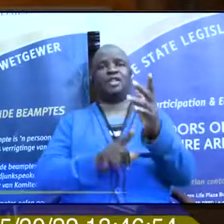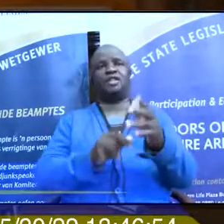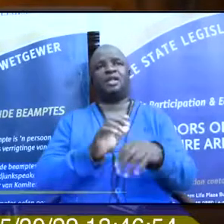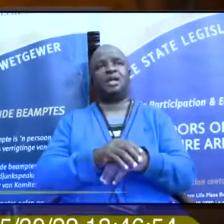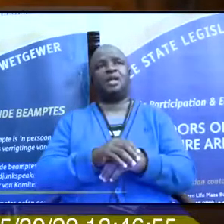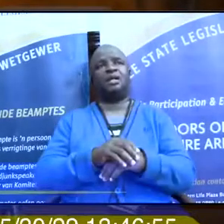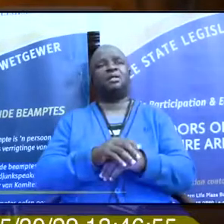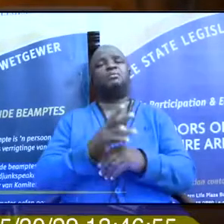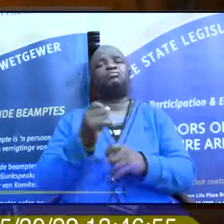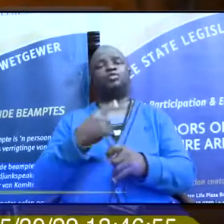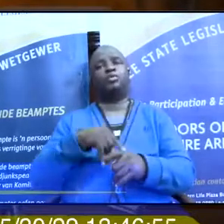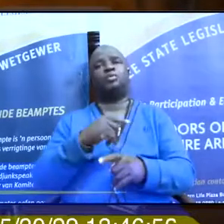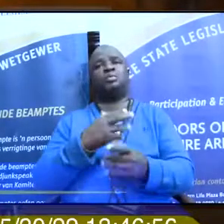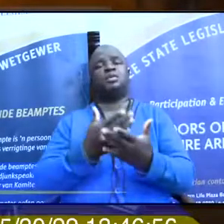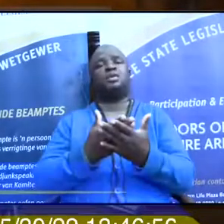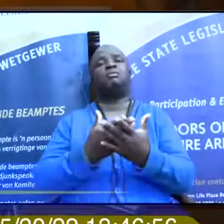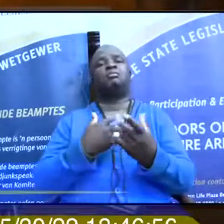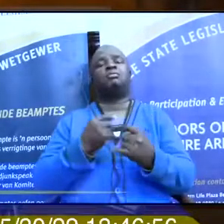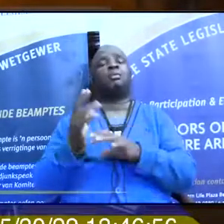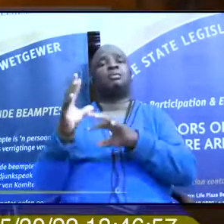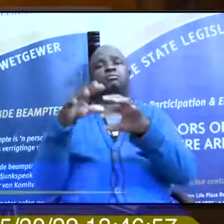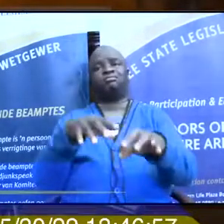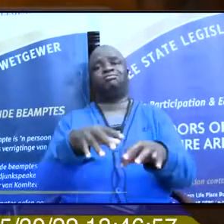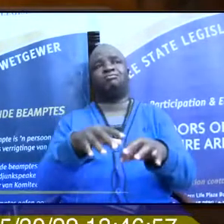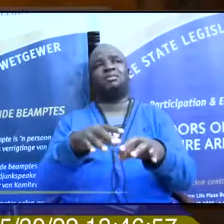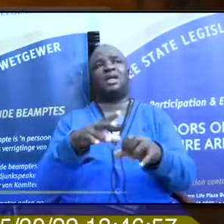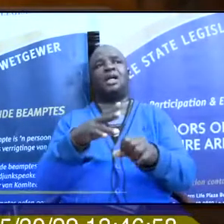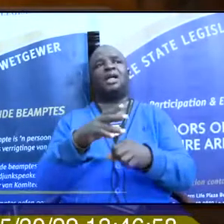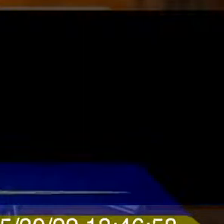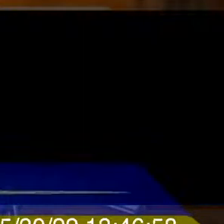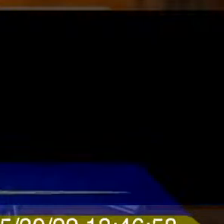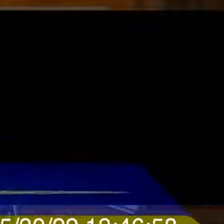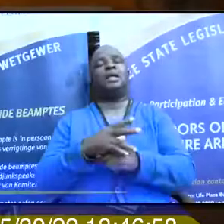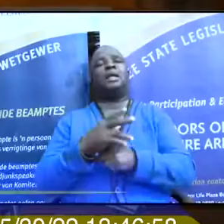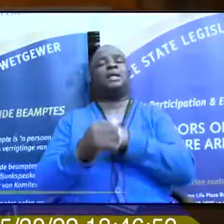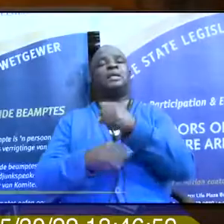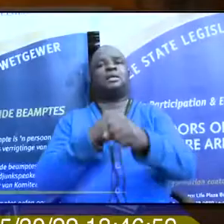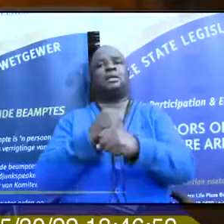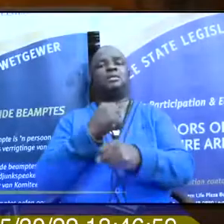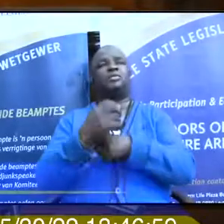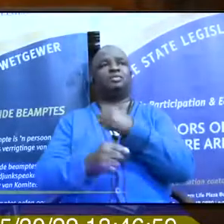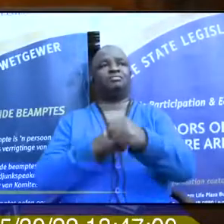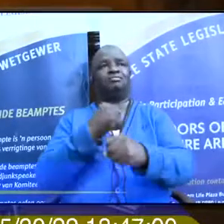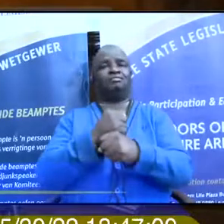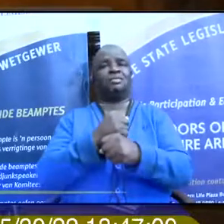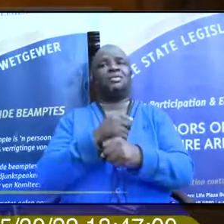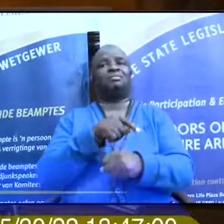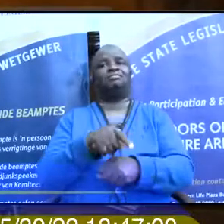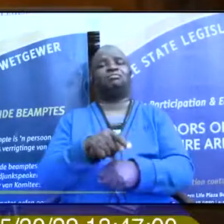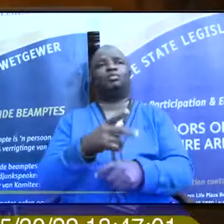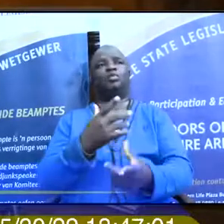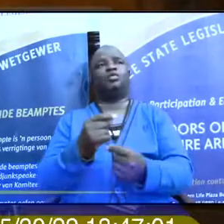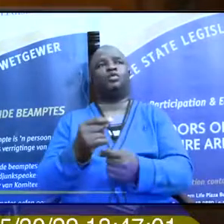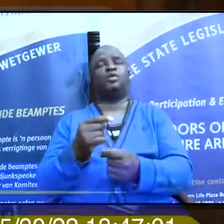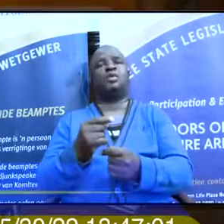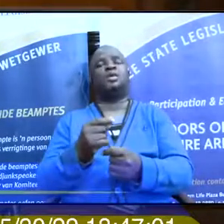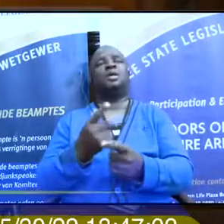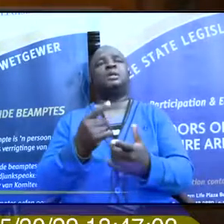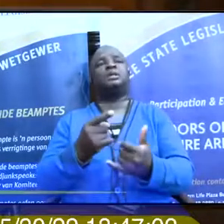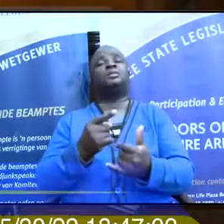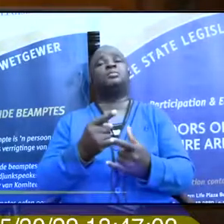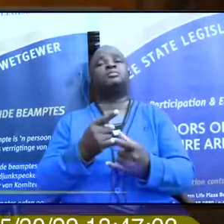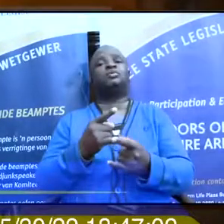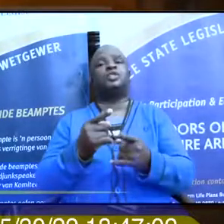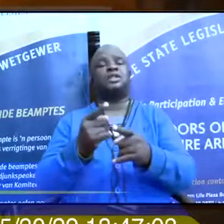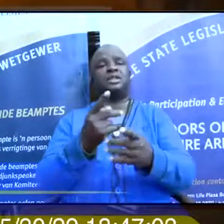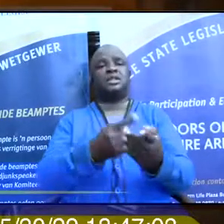and we will be able to come each and every every every year year two then we reflect on progress